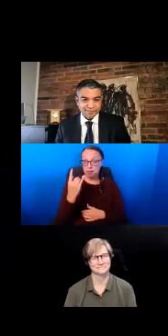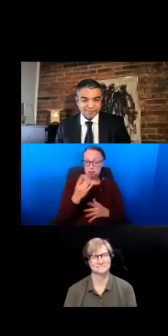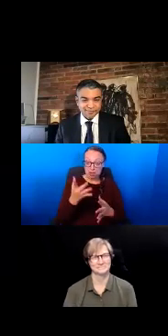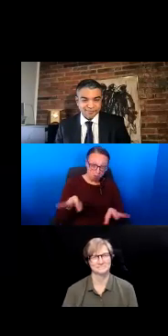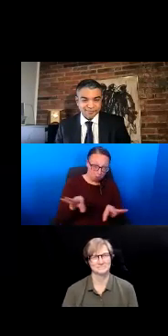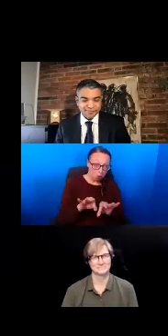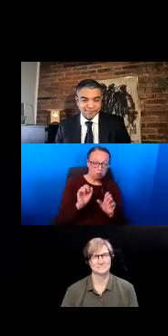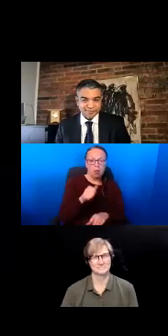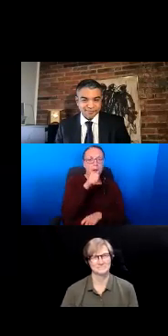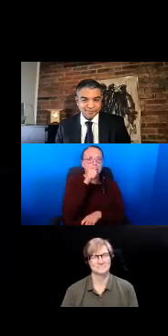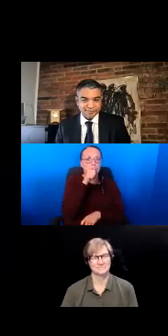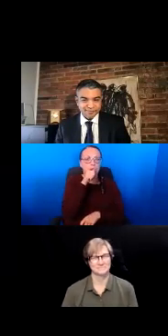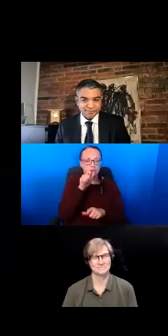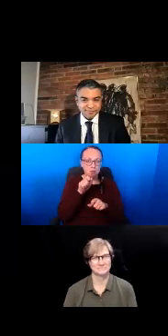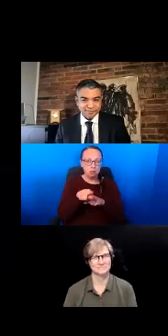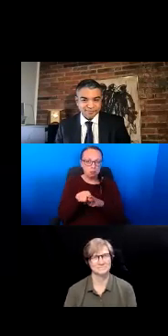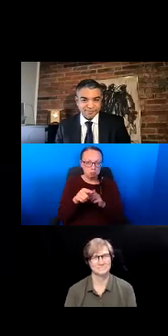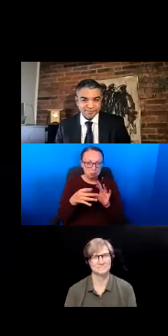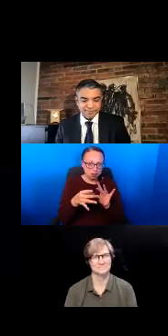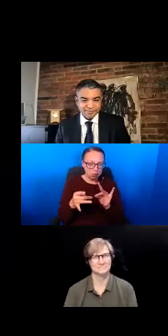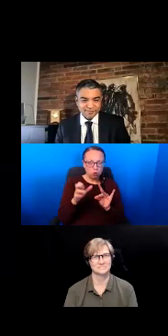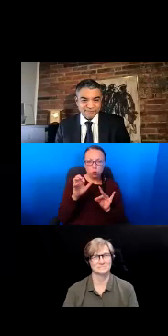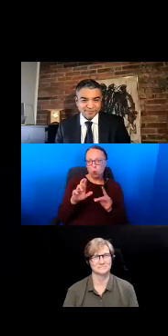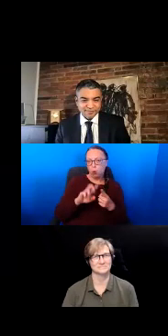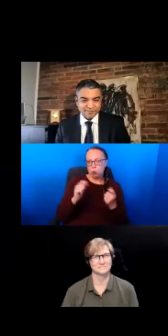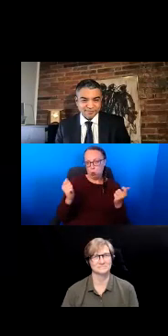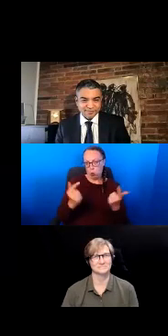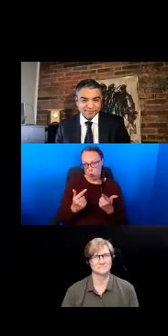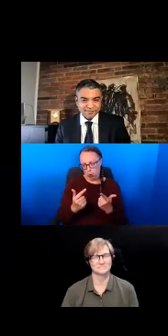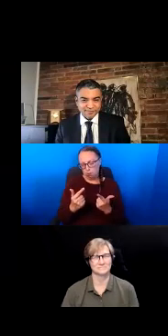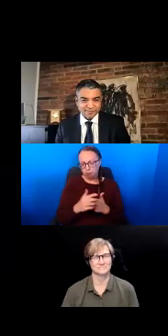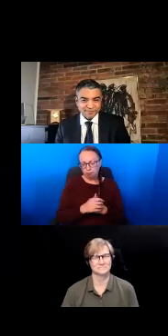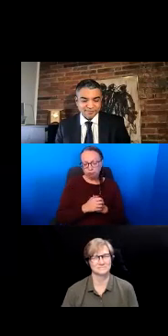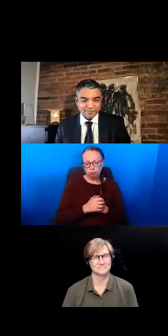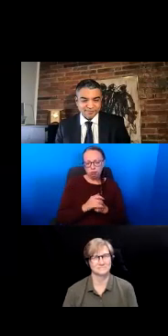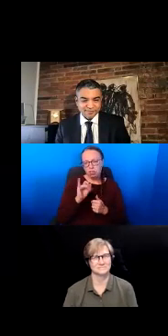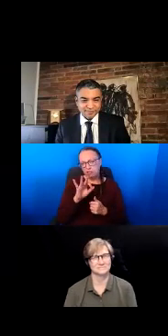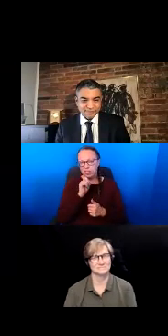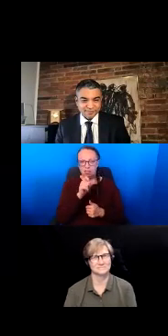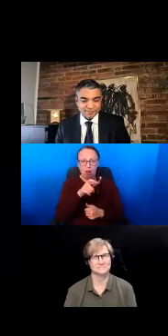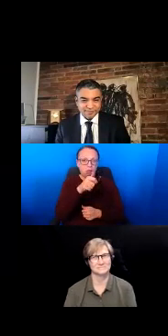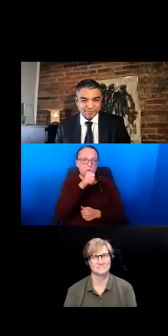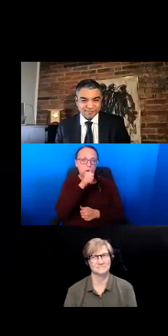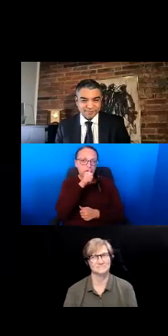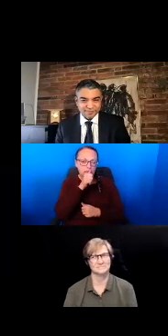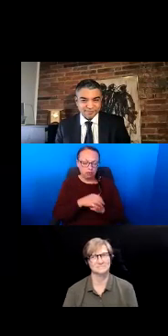it privately, or you can do it to everyone if you don't mind, if it's not confidential.